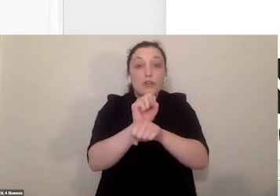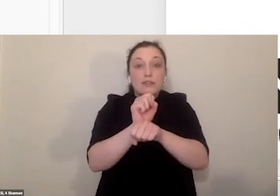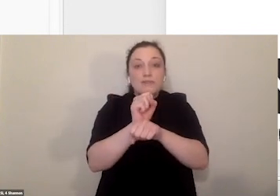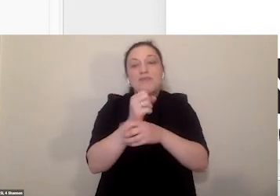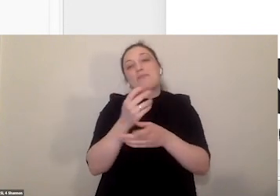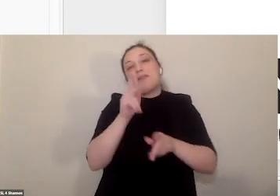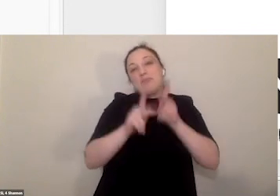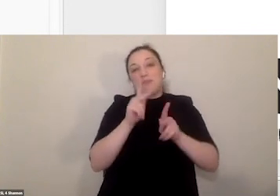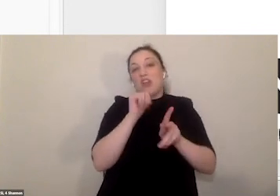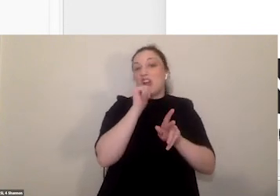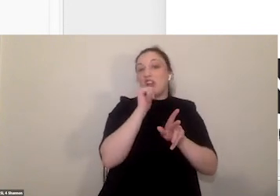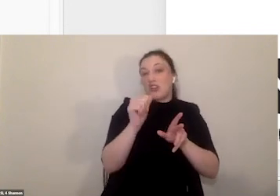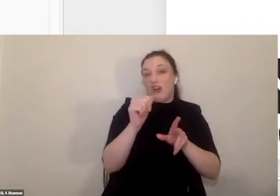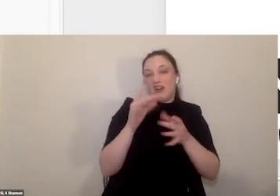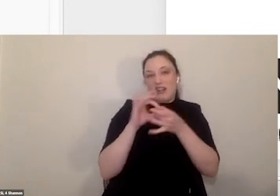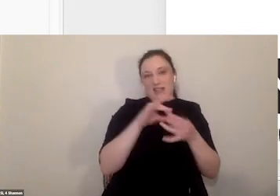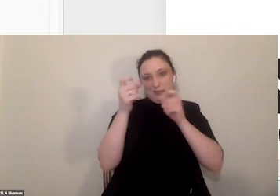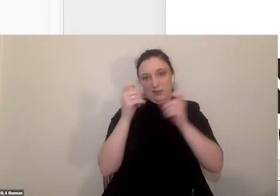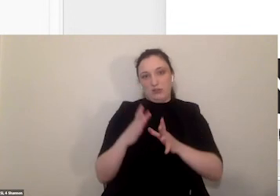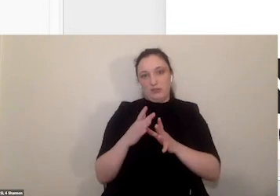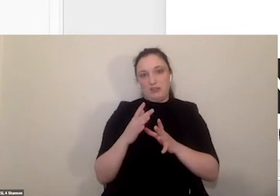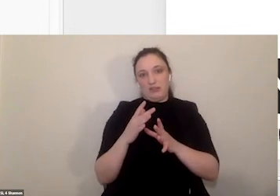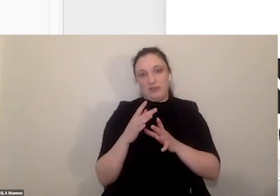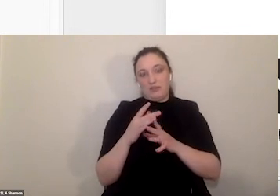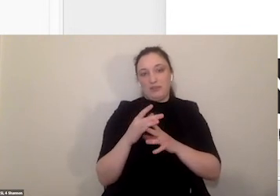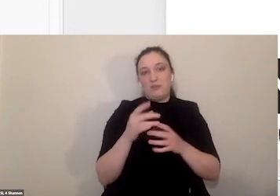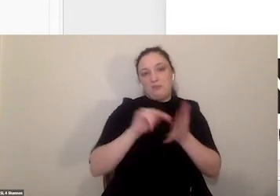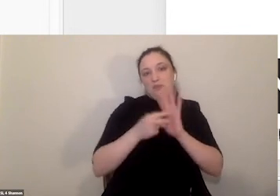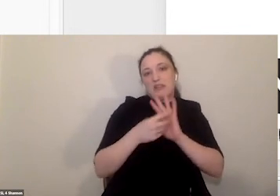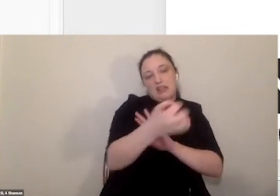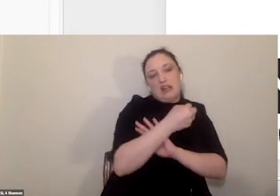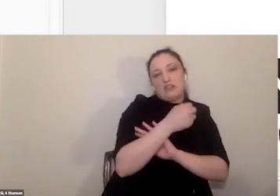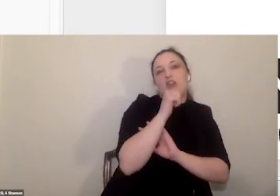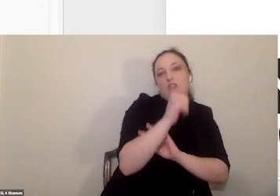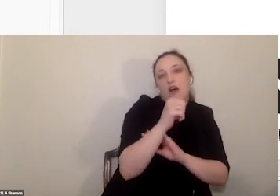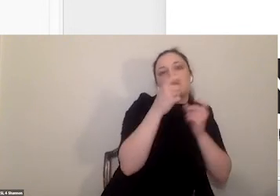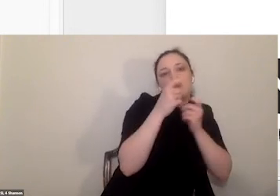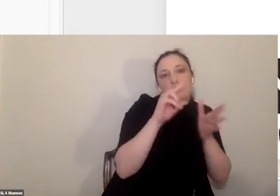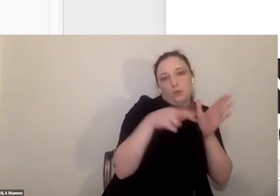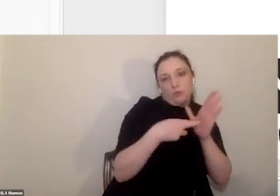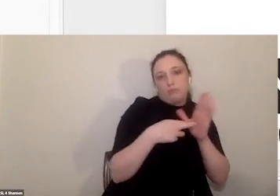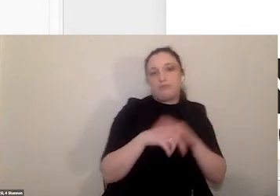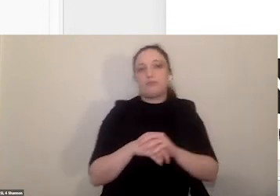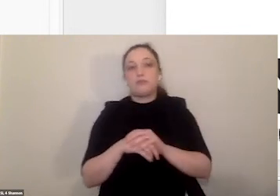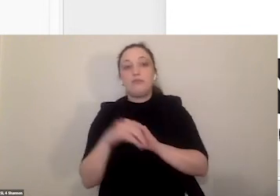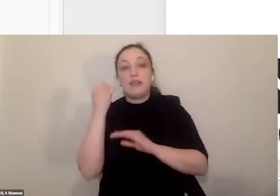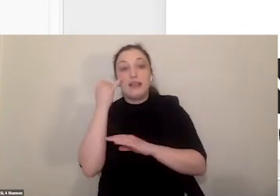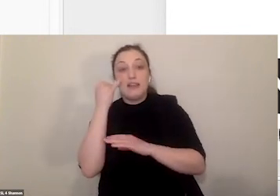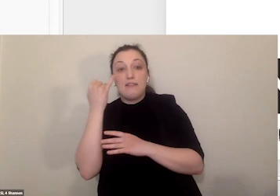management position at 13.3%. And the likelihood of serving as a mentor if you were a manager and a person with sight loss